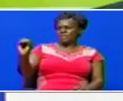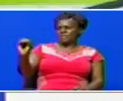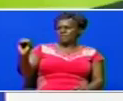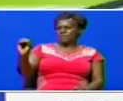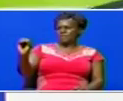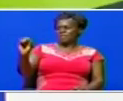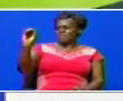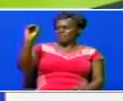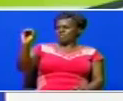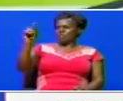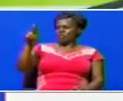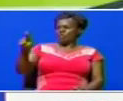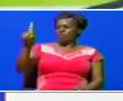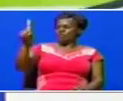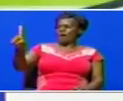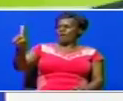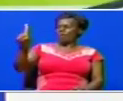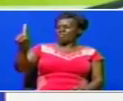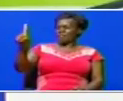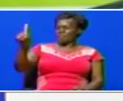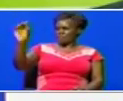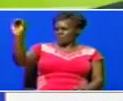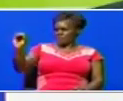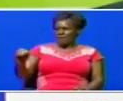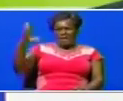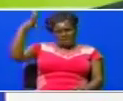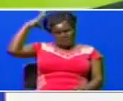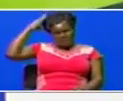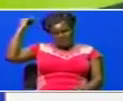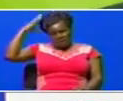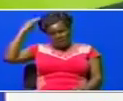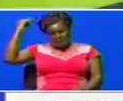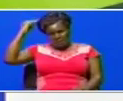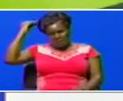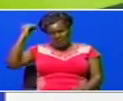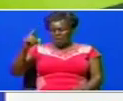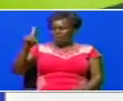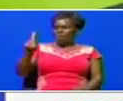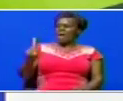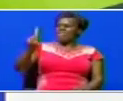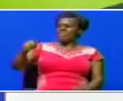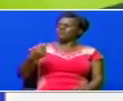representing 0.13%. Mohammed Abdu Badida,